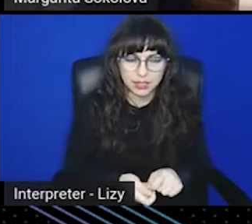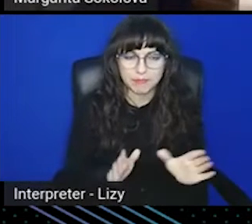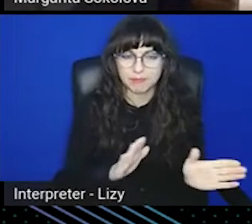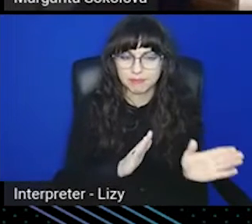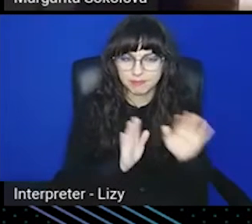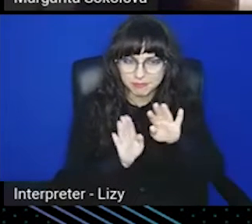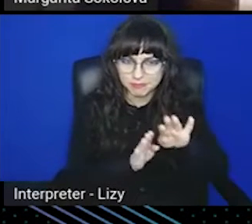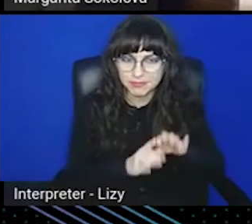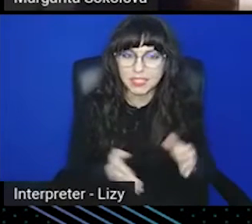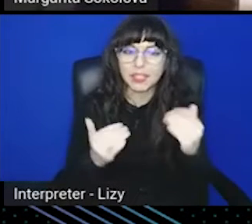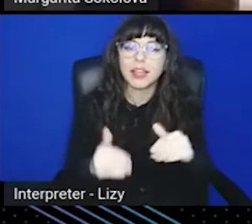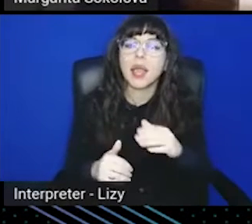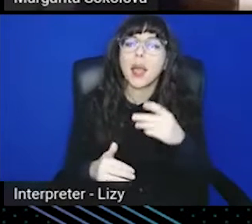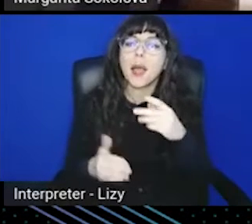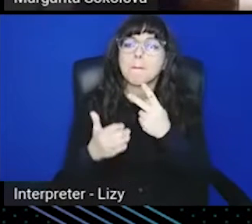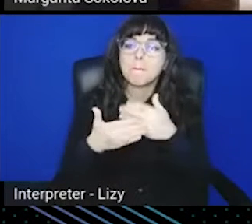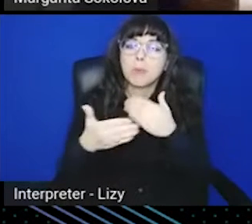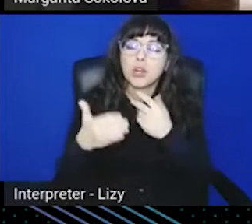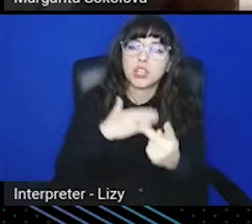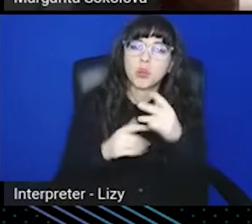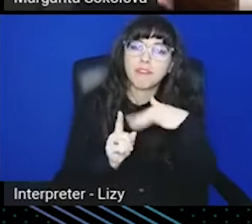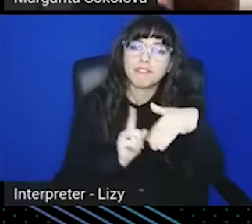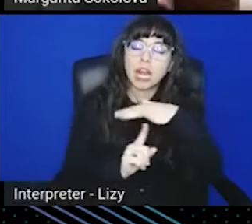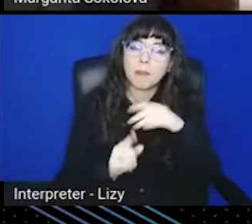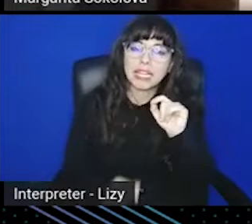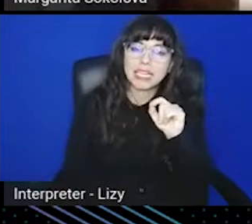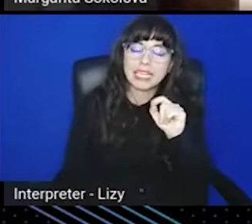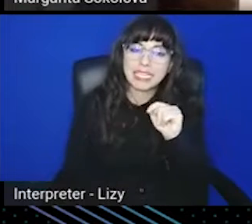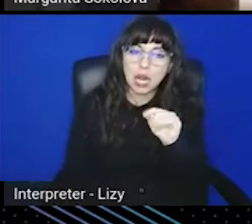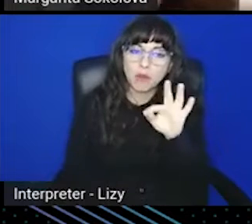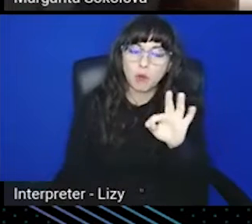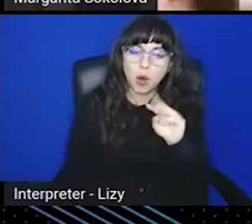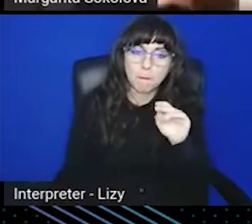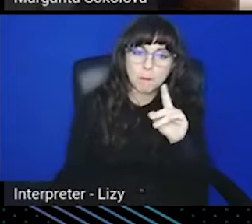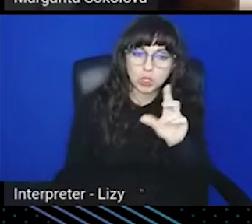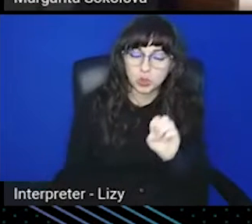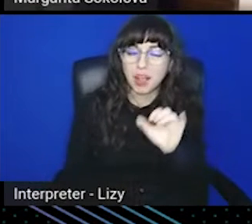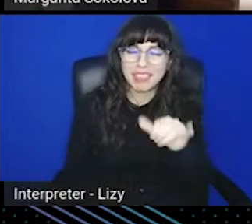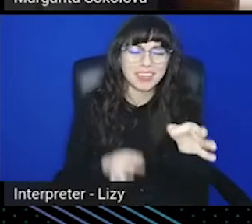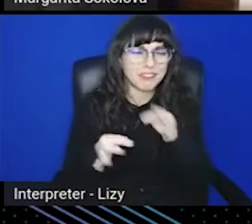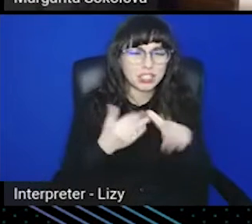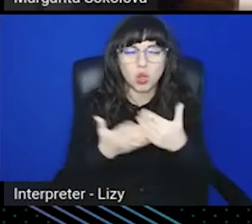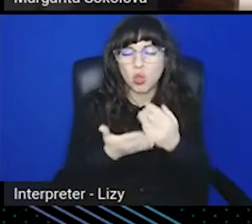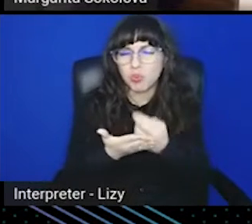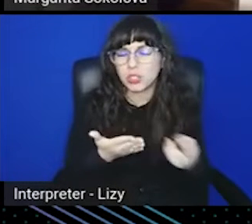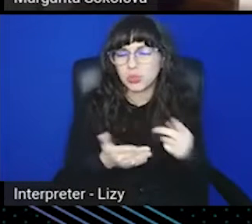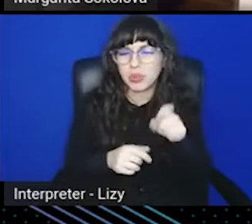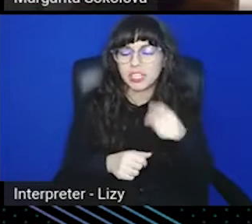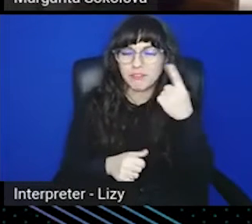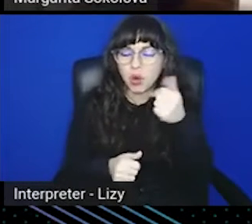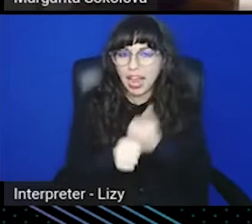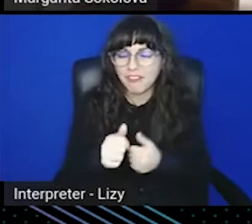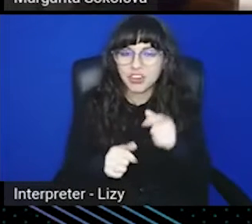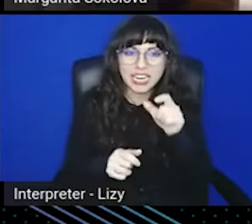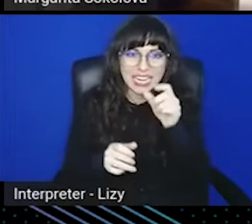The preview environment Terraform module. So this defines all of the resources that are needed for every individual preview environment that will be